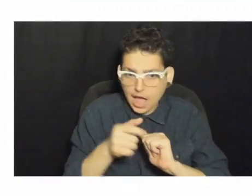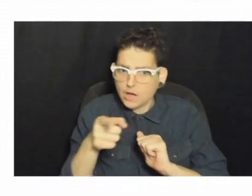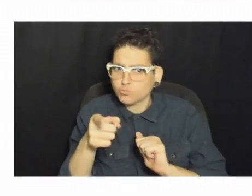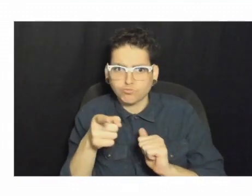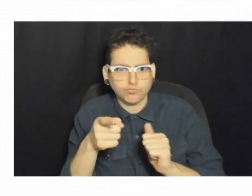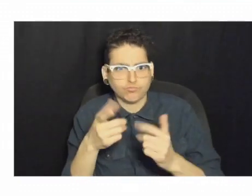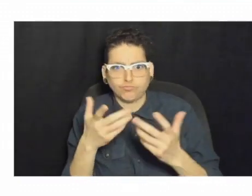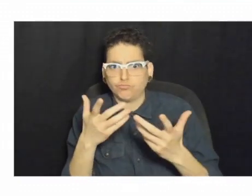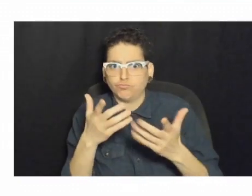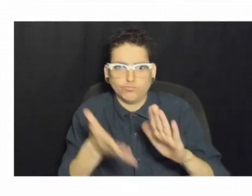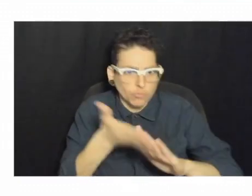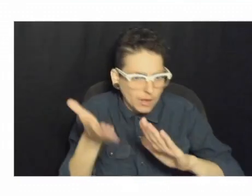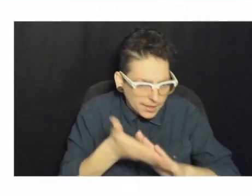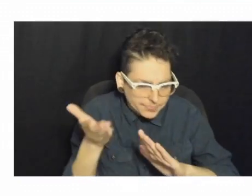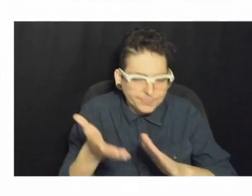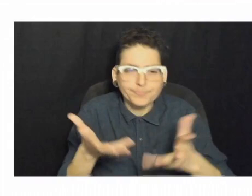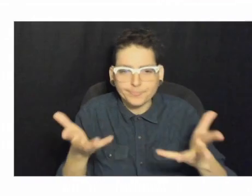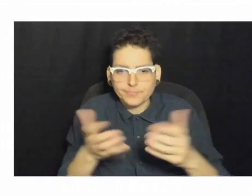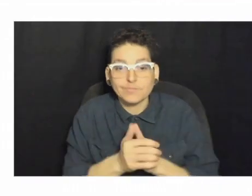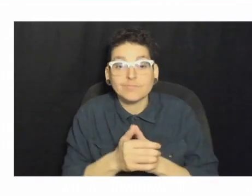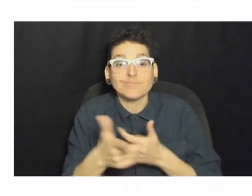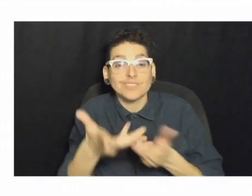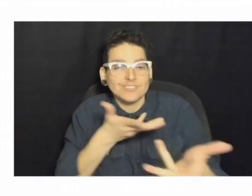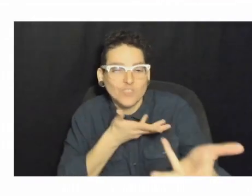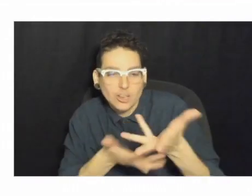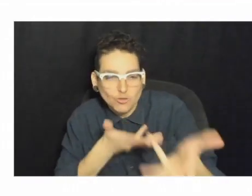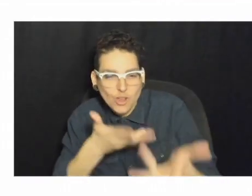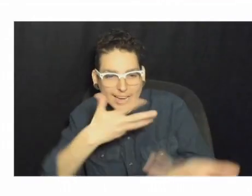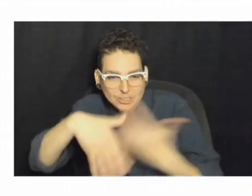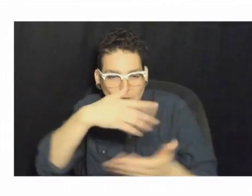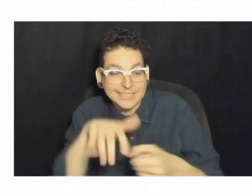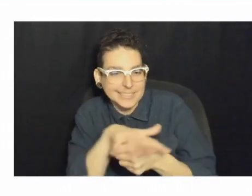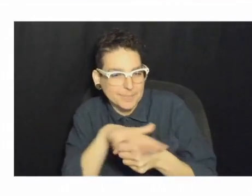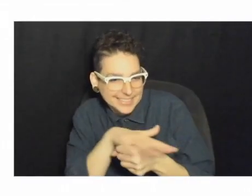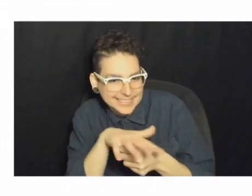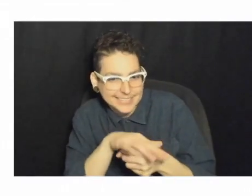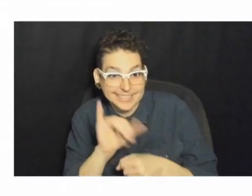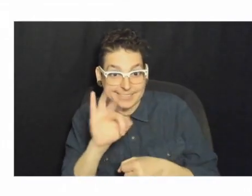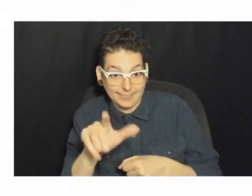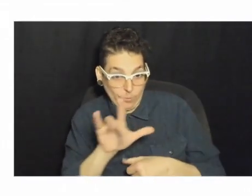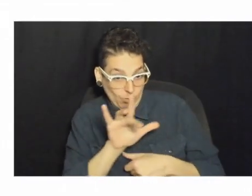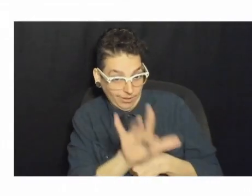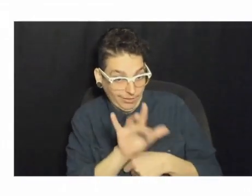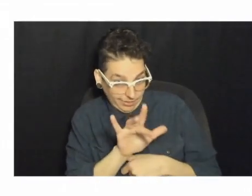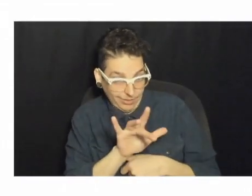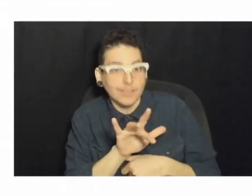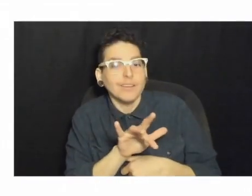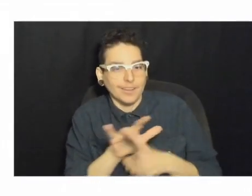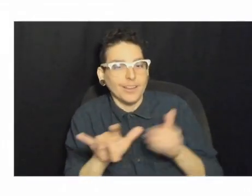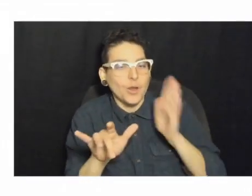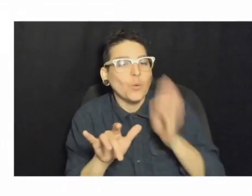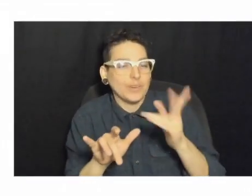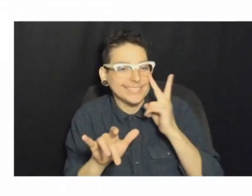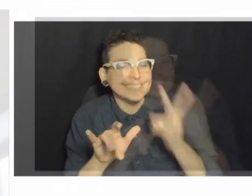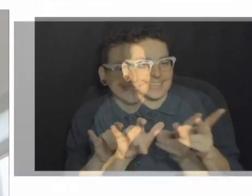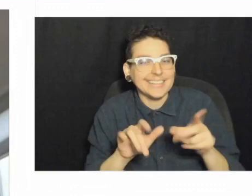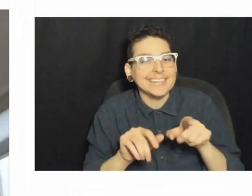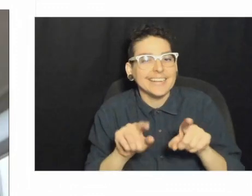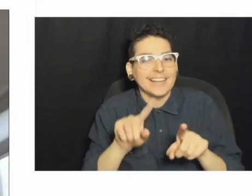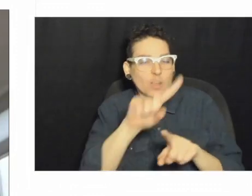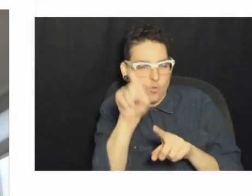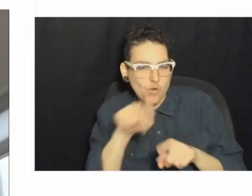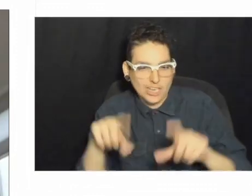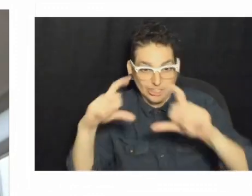go into the room, you'll start seeing the frames. And so you'll see the questions that are up there.